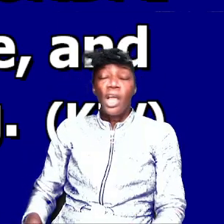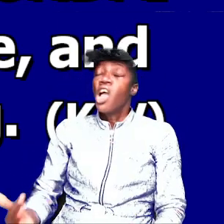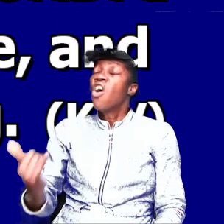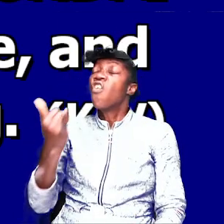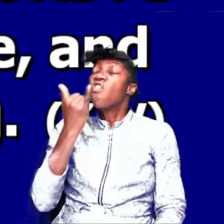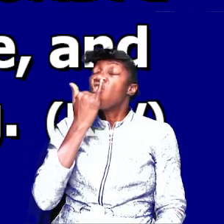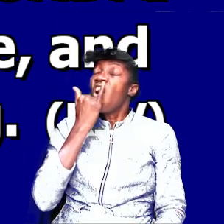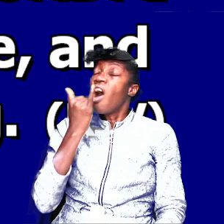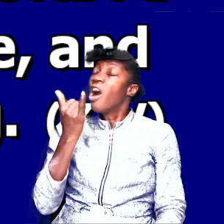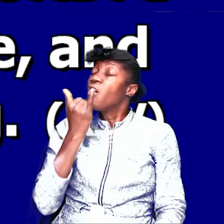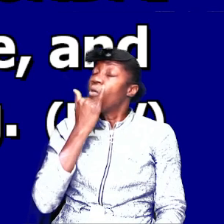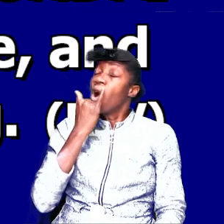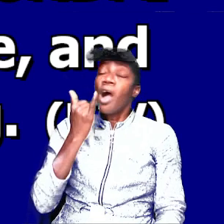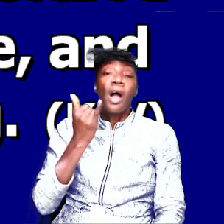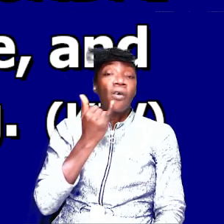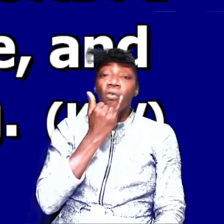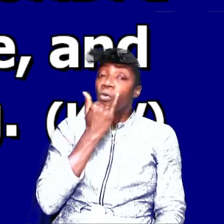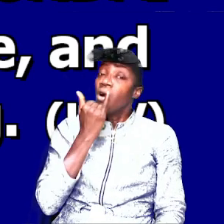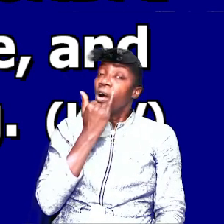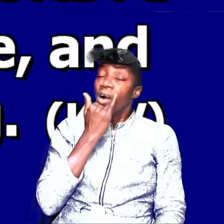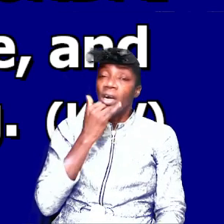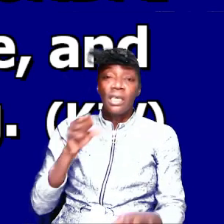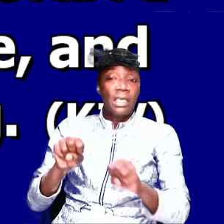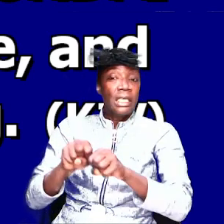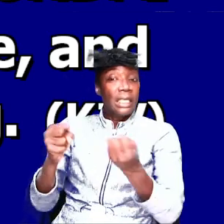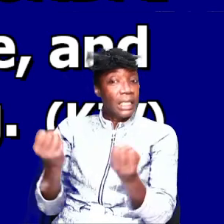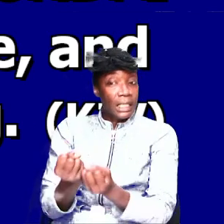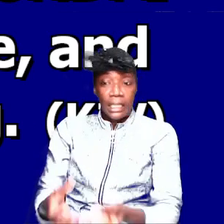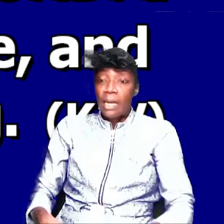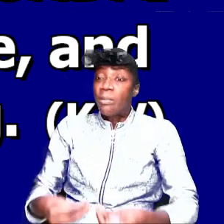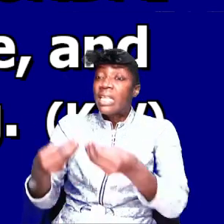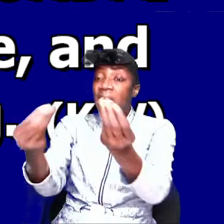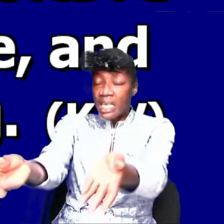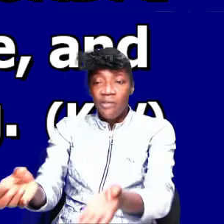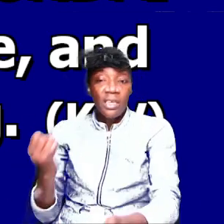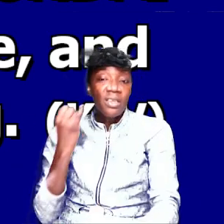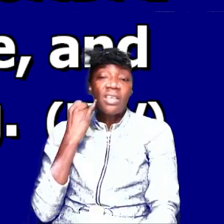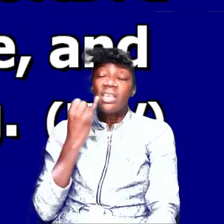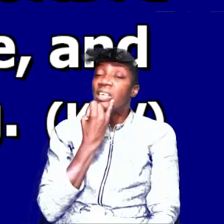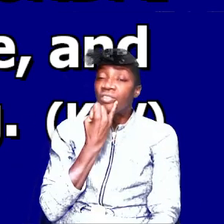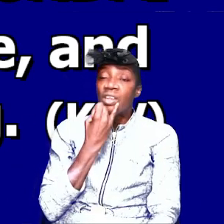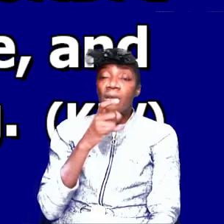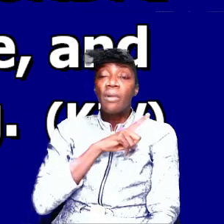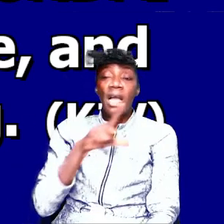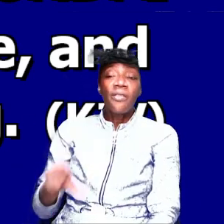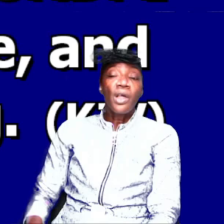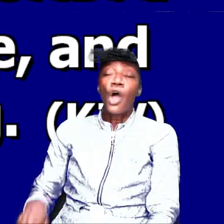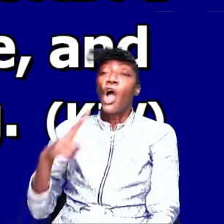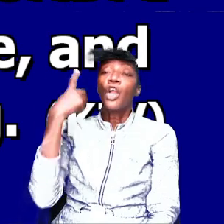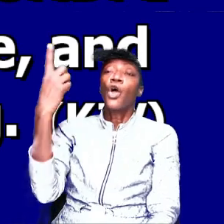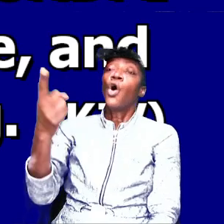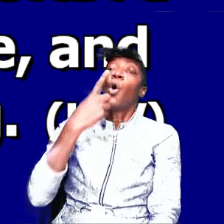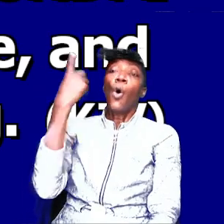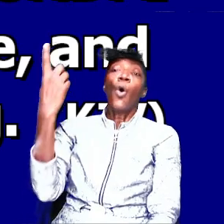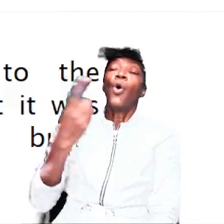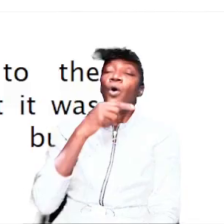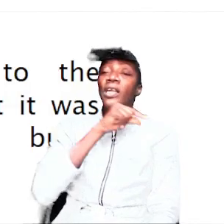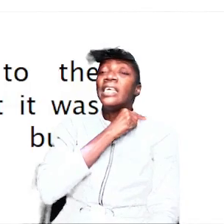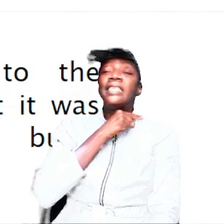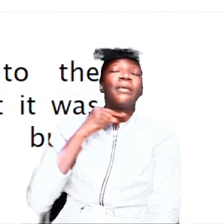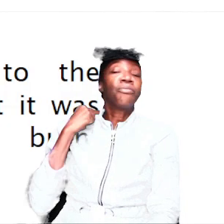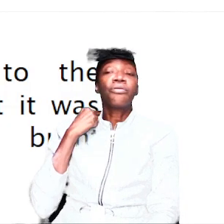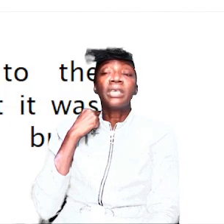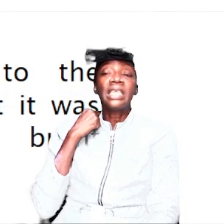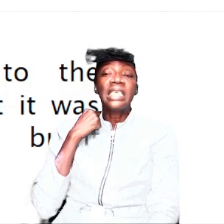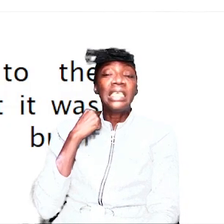that he did wrong. Under the system which was given to Israel by the Lord, only the priests were